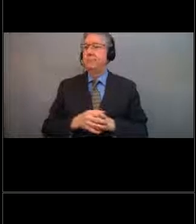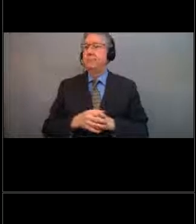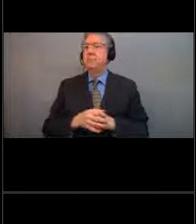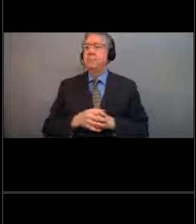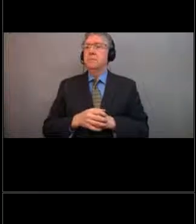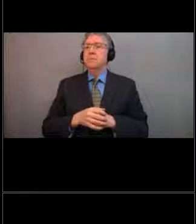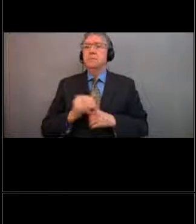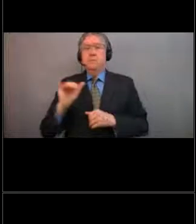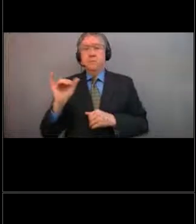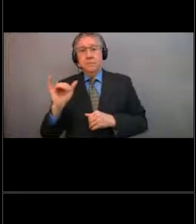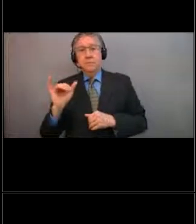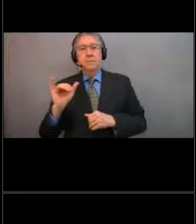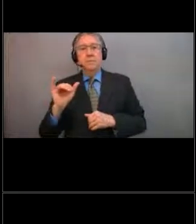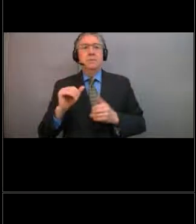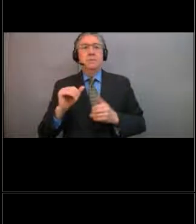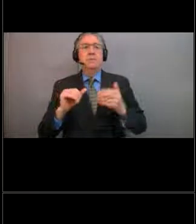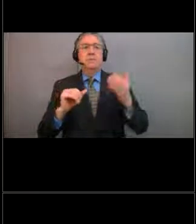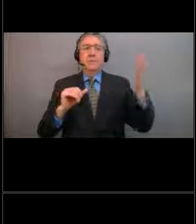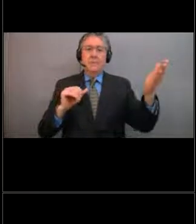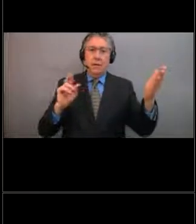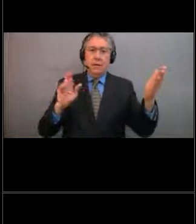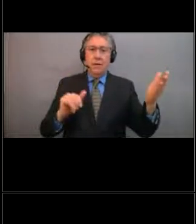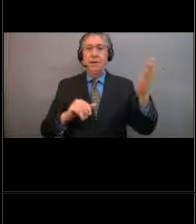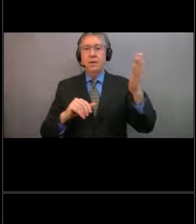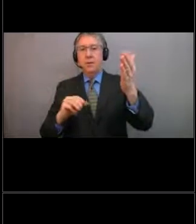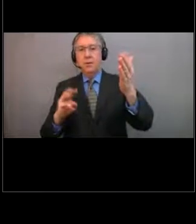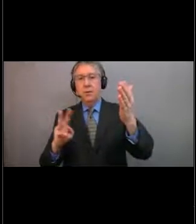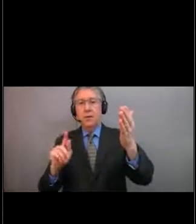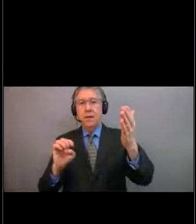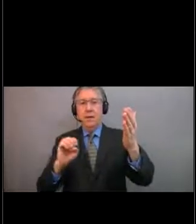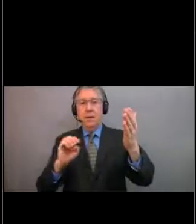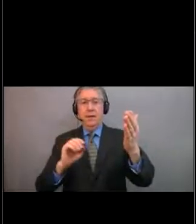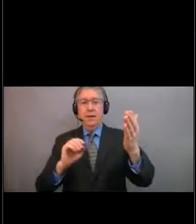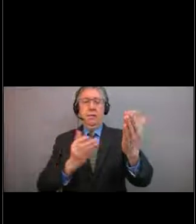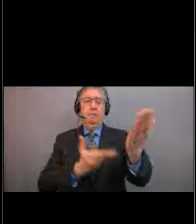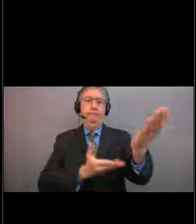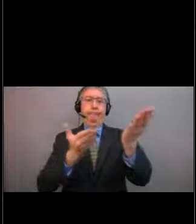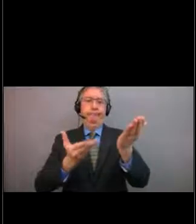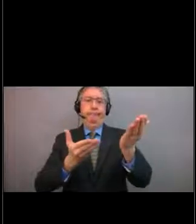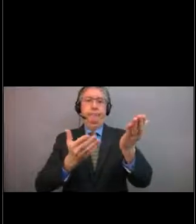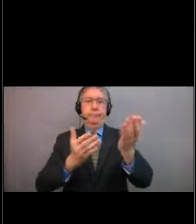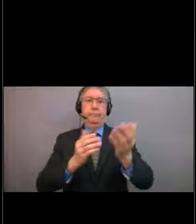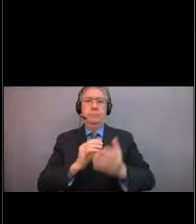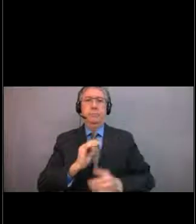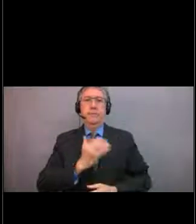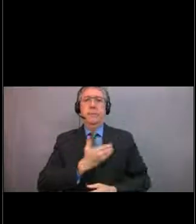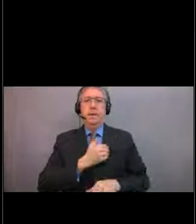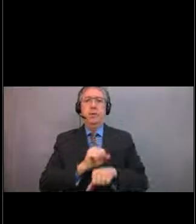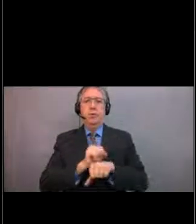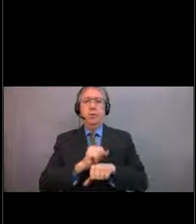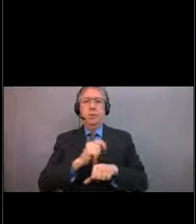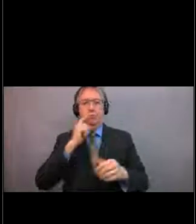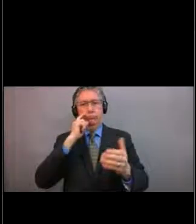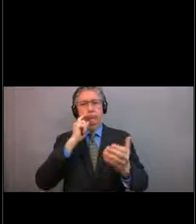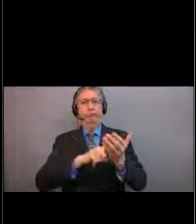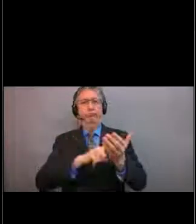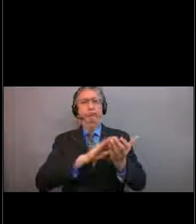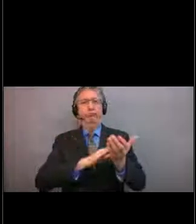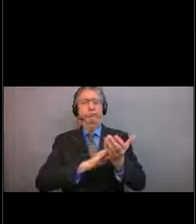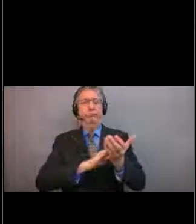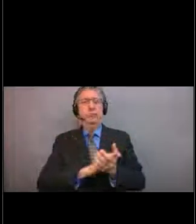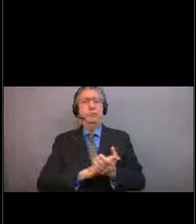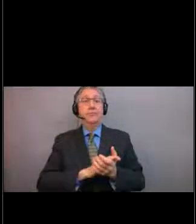to Gary and to Wayne for recognizing the work that we've put forth here, and also to Camille and other